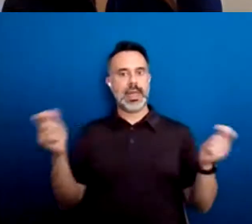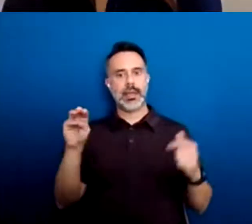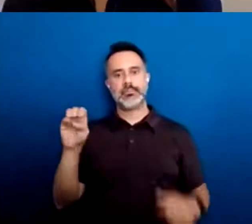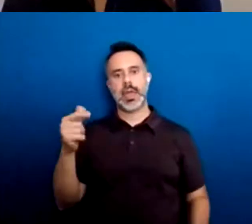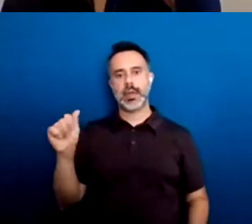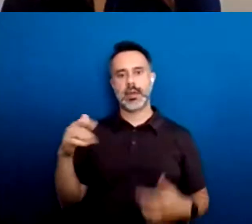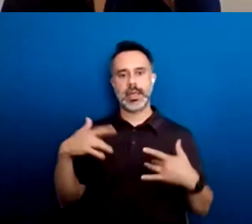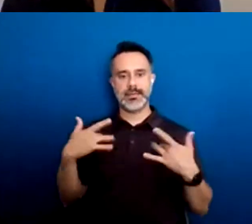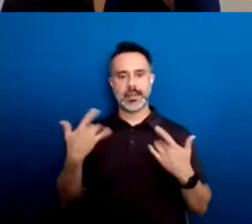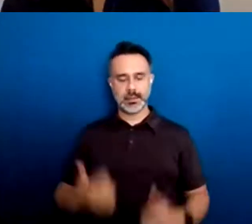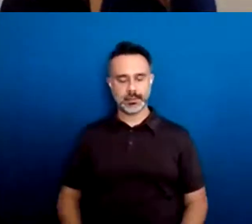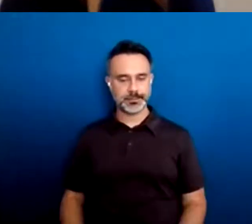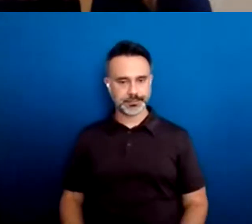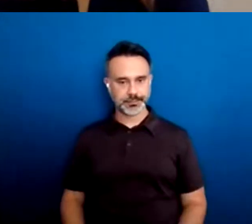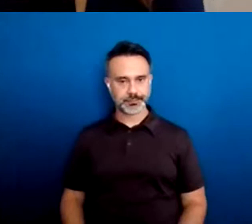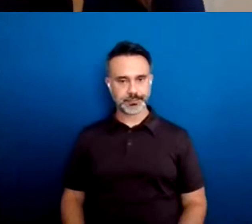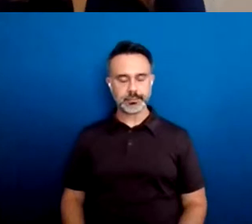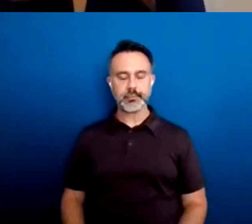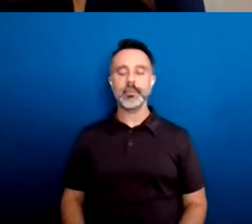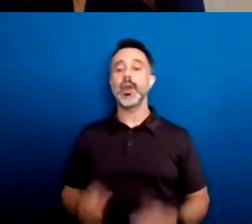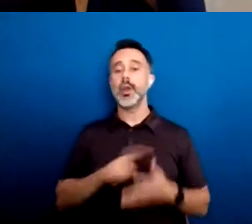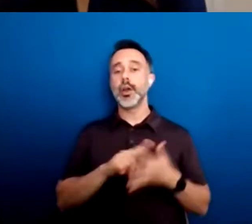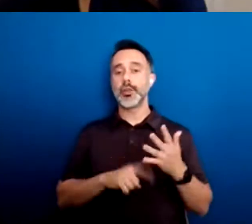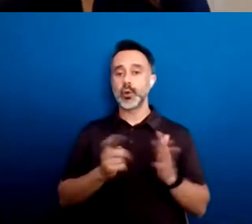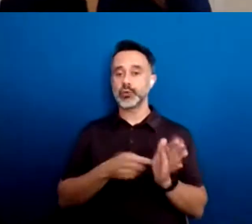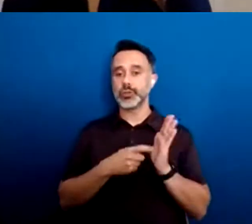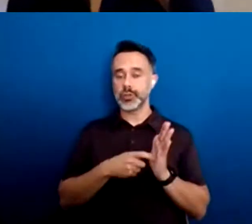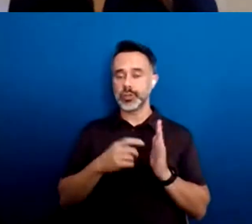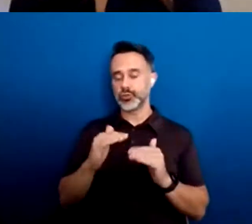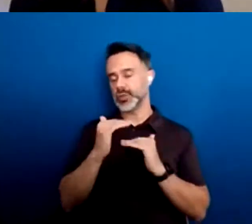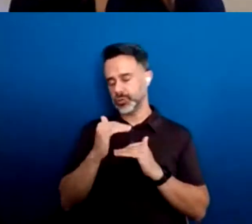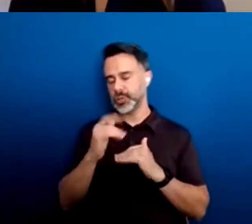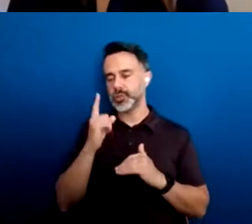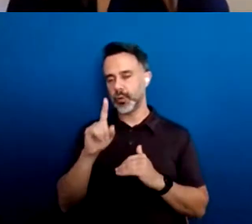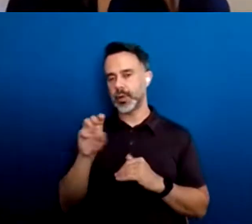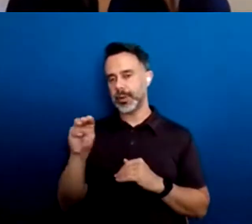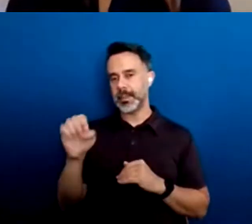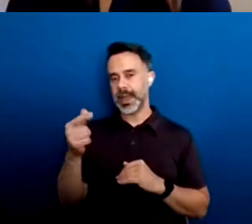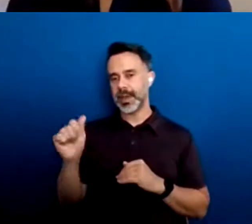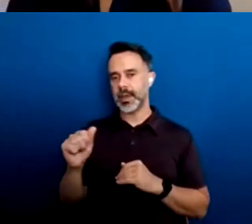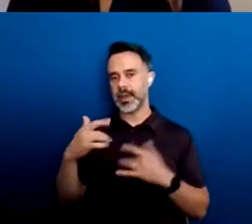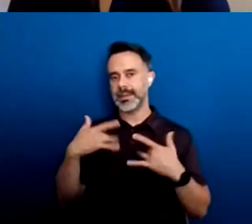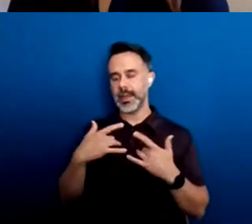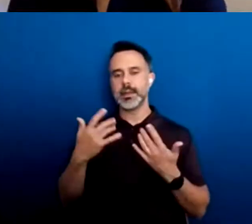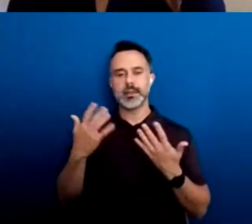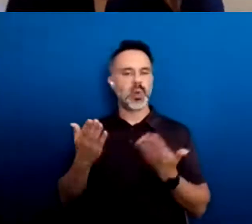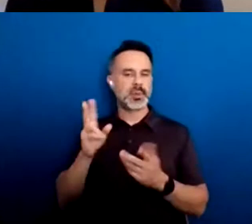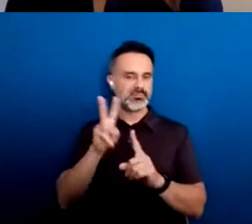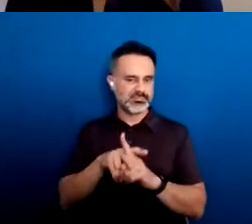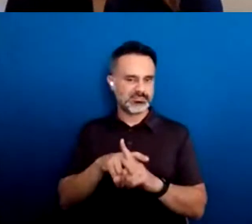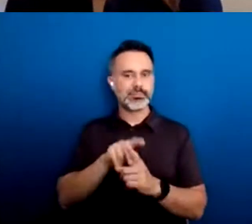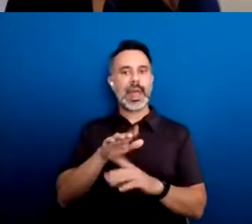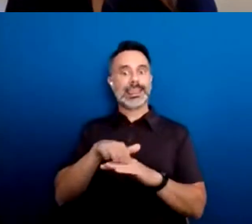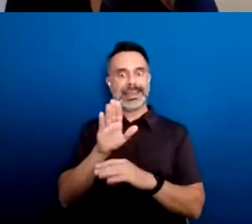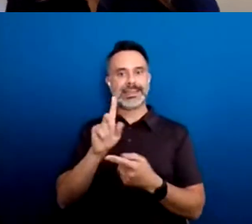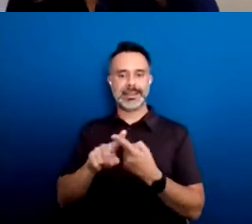And we expect those restrictions on the mega events to stay in place at least until October 1st. At that time,